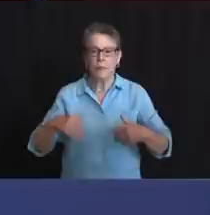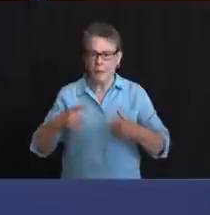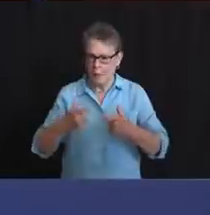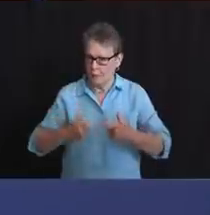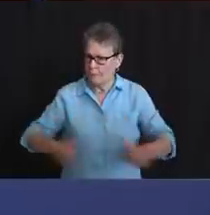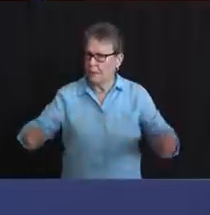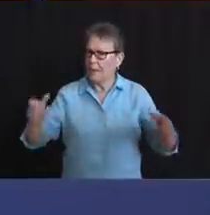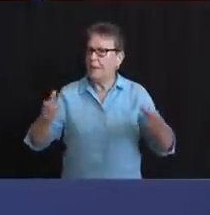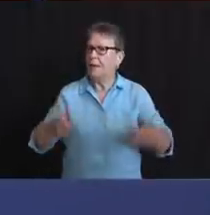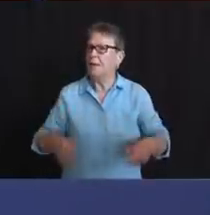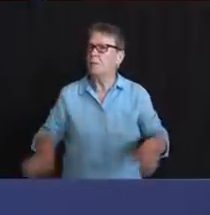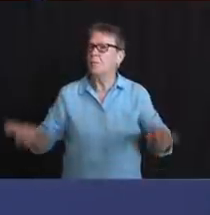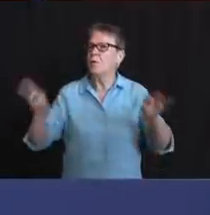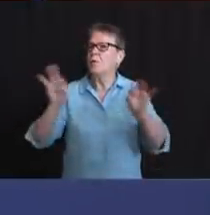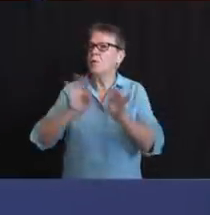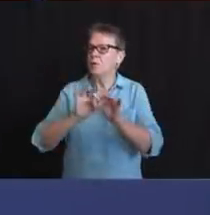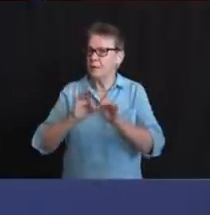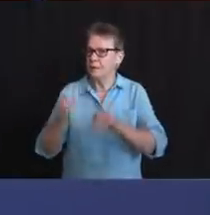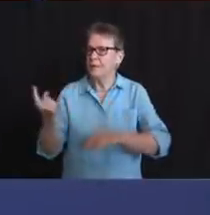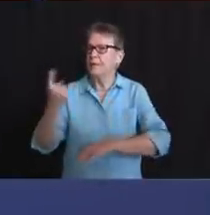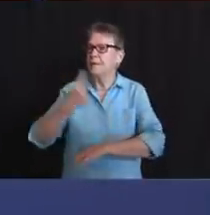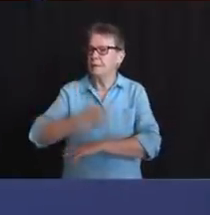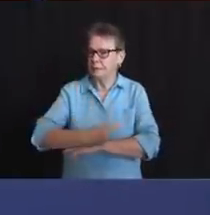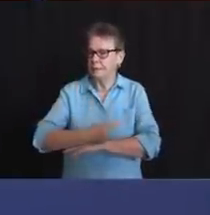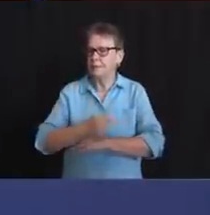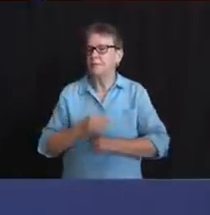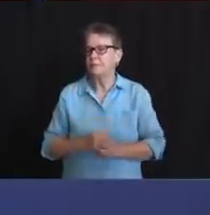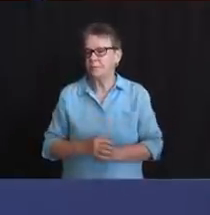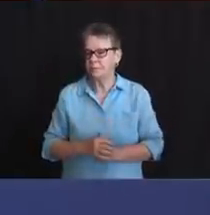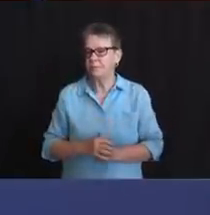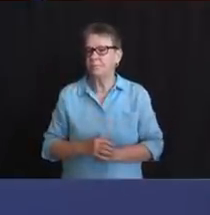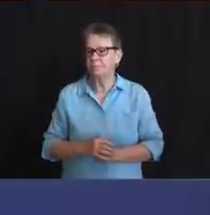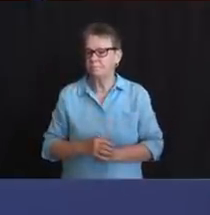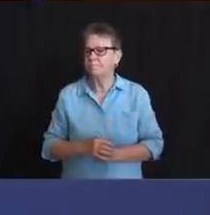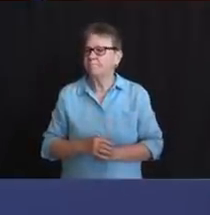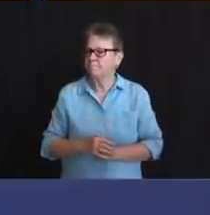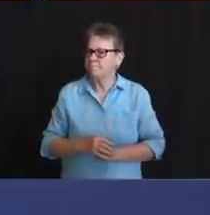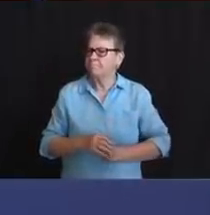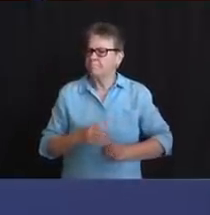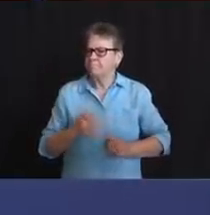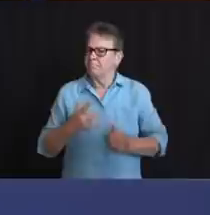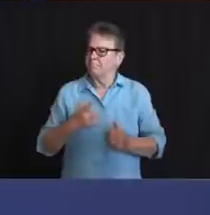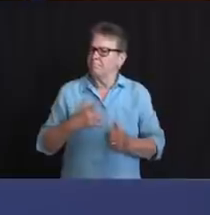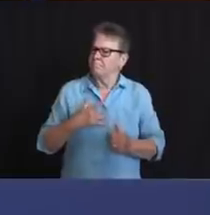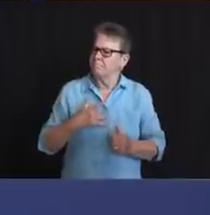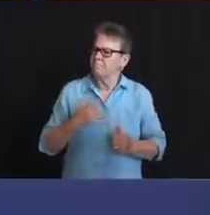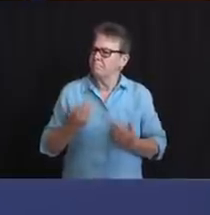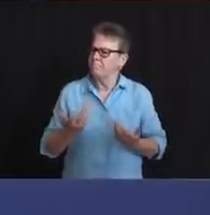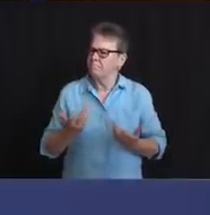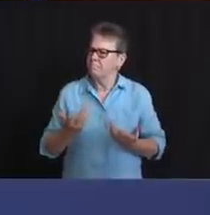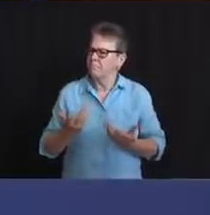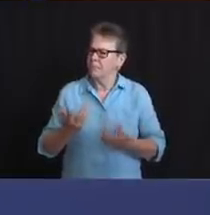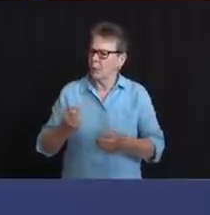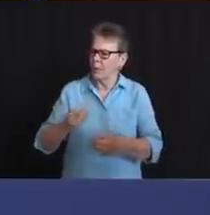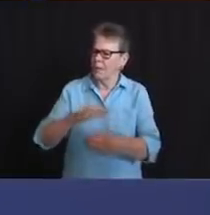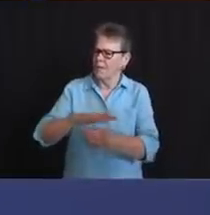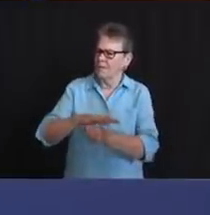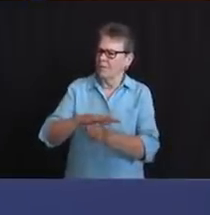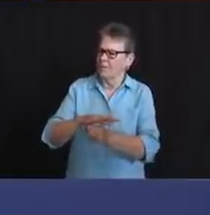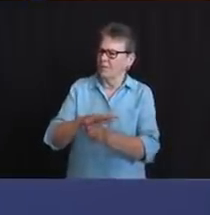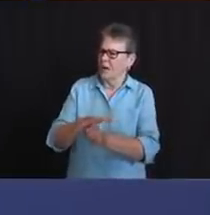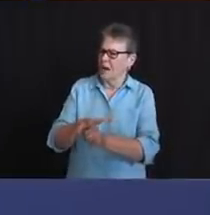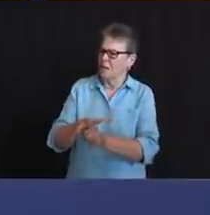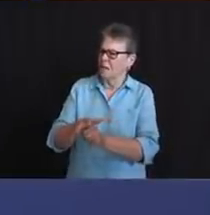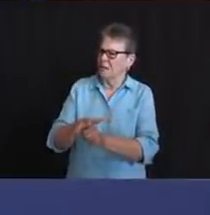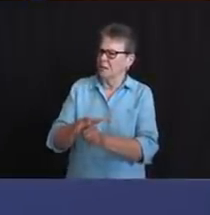in my remarks. I think this is the right way to think about it. We have the virus on the run, but it's not yet